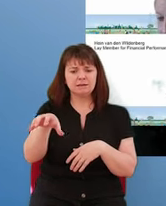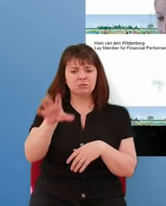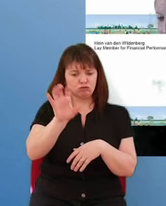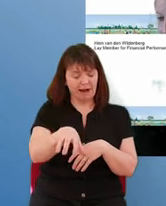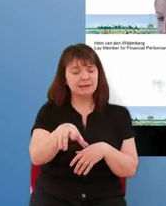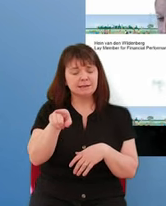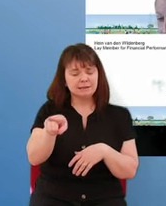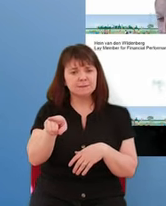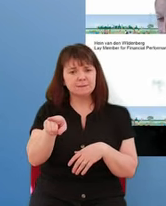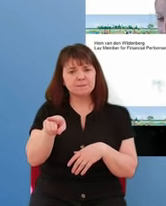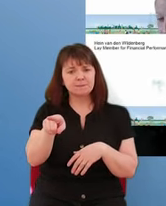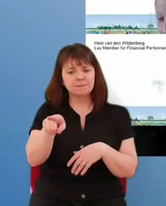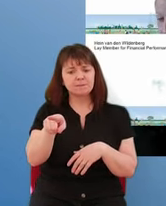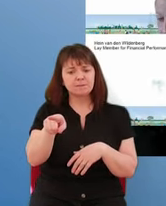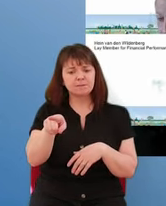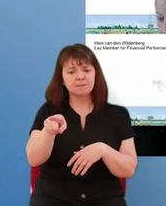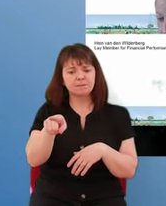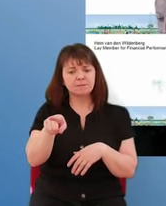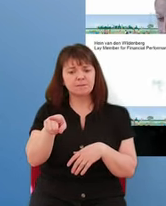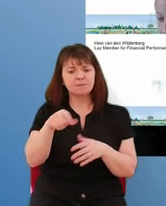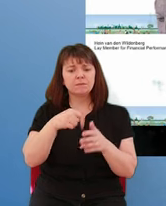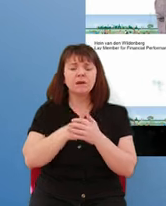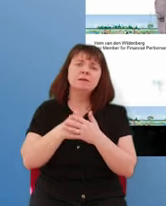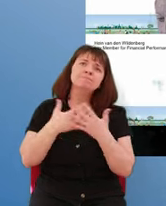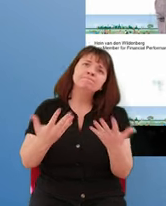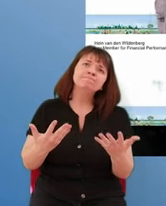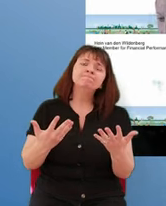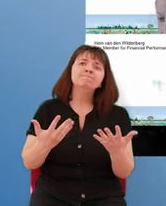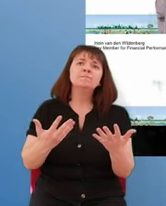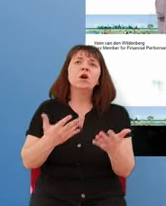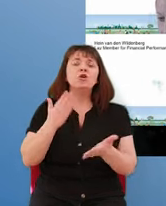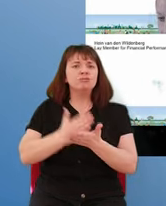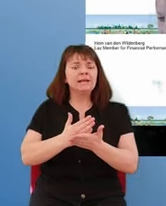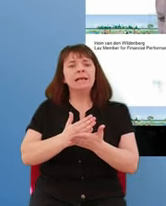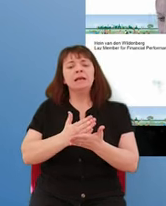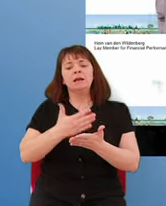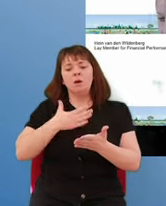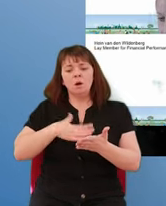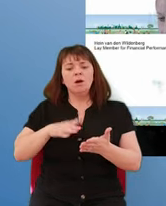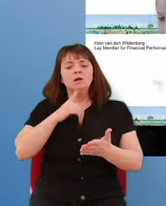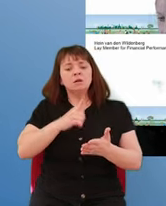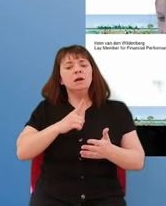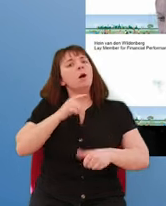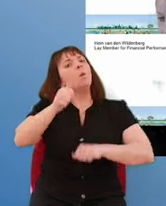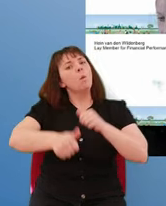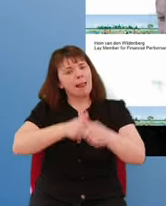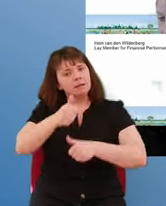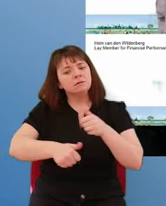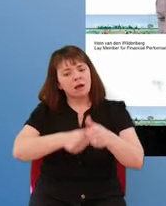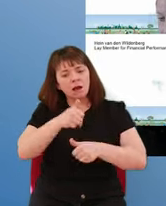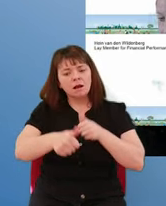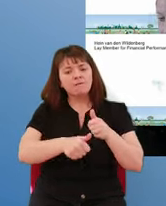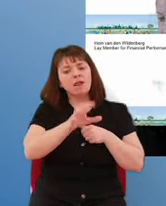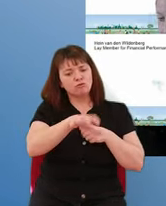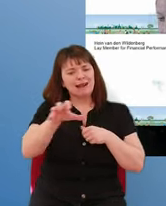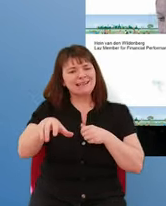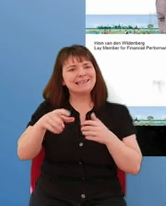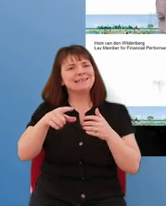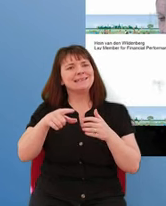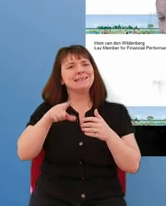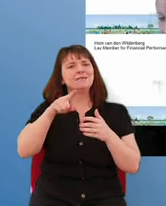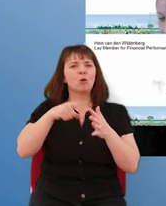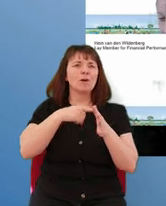the practices, East Norwich Medical Practice and the parish, for achieving a good rating with CQC.